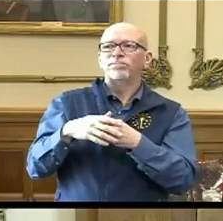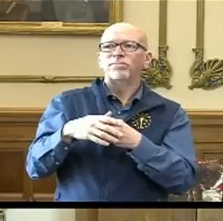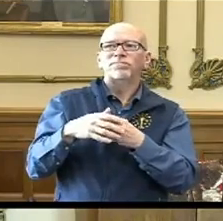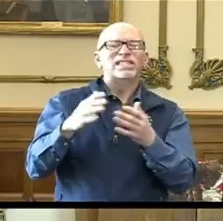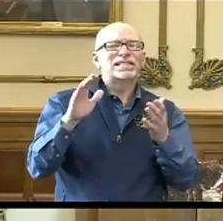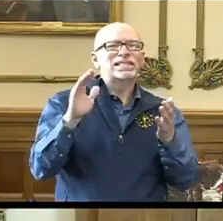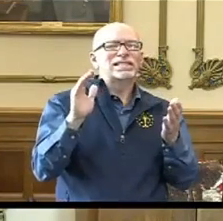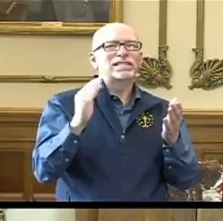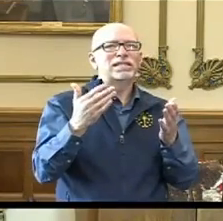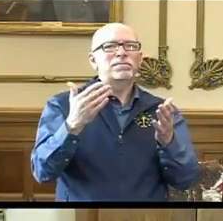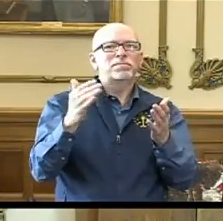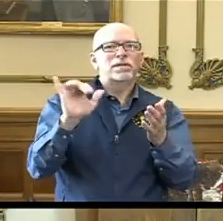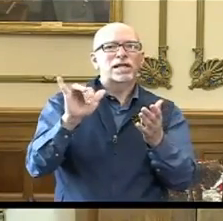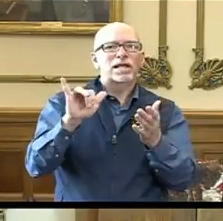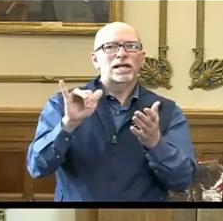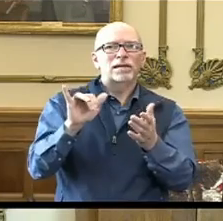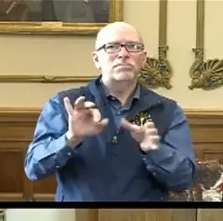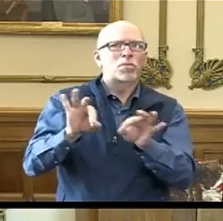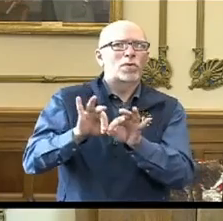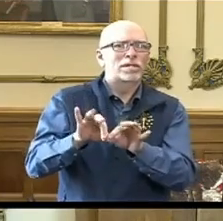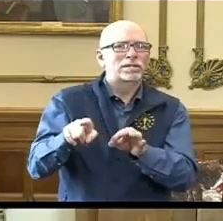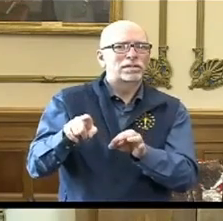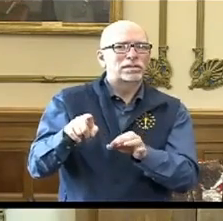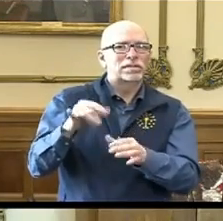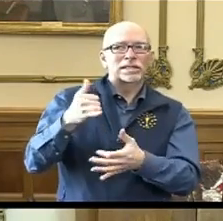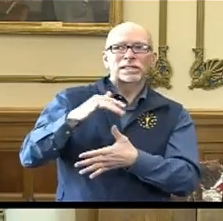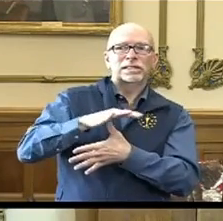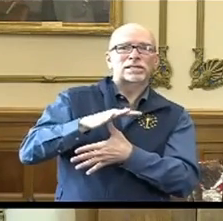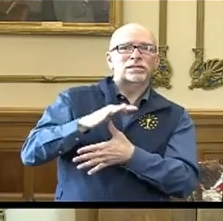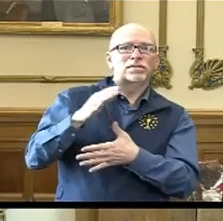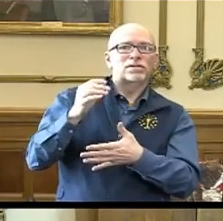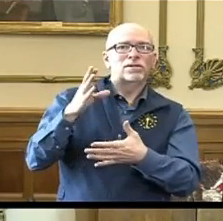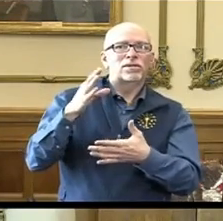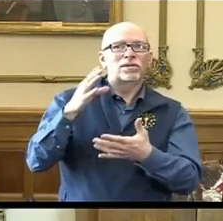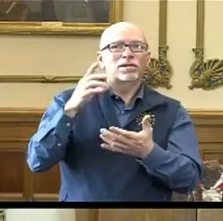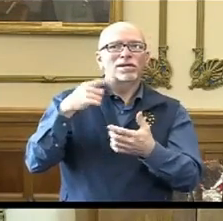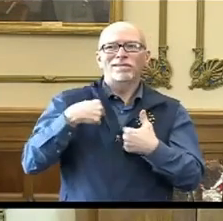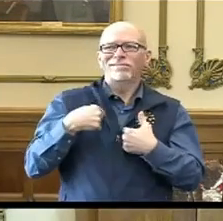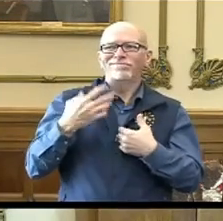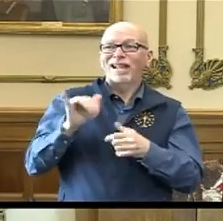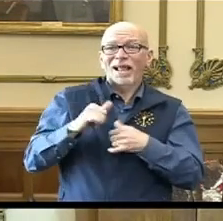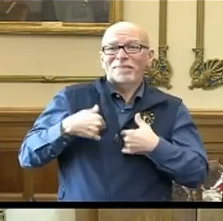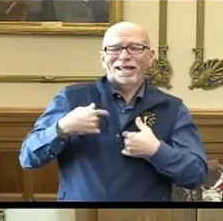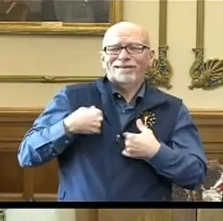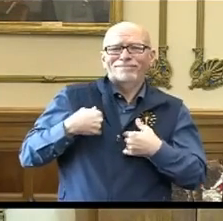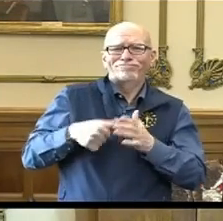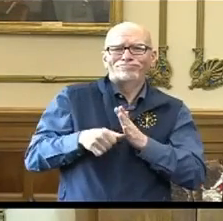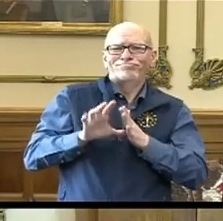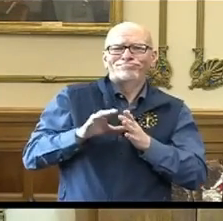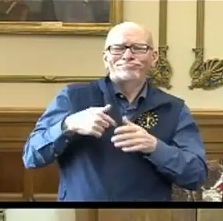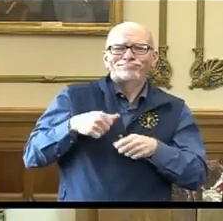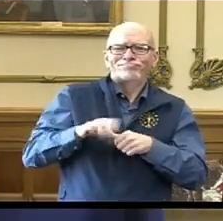That seems to me that it might be kind of important to kids that are like me who couldn't have been in the medical field. Yeah.